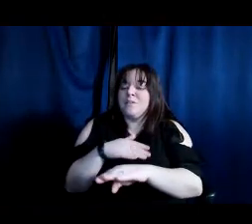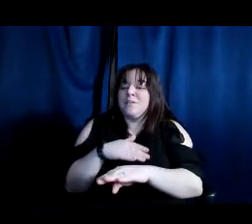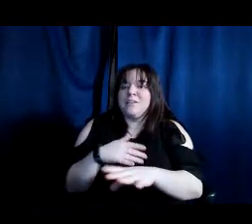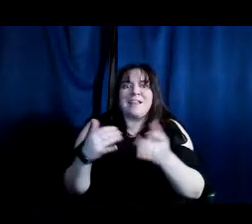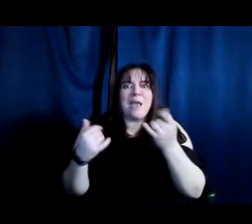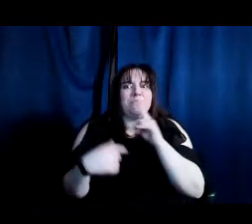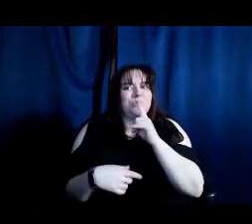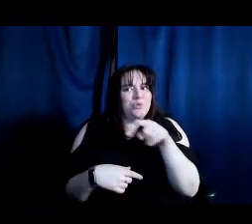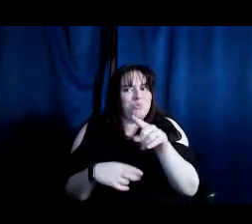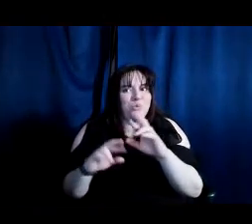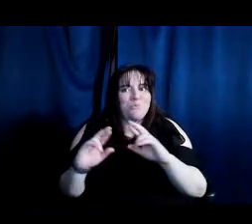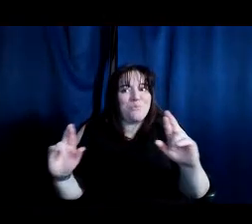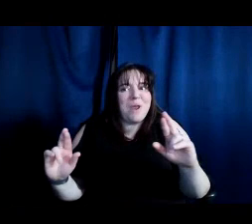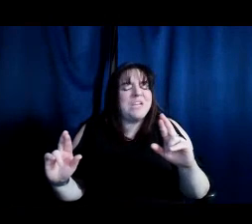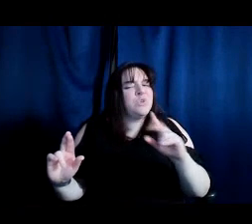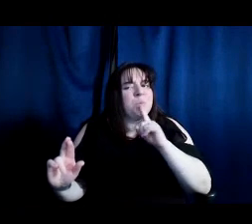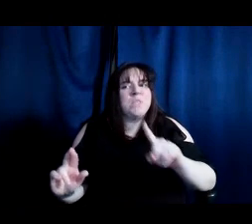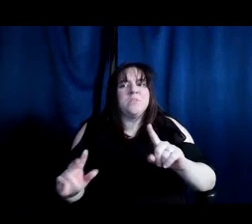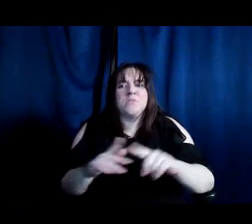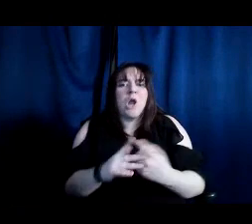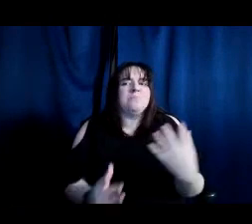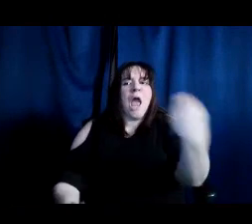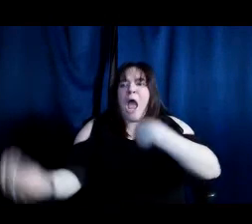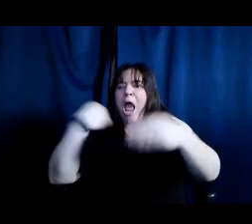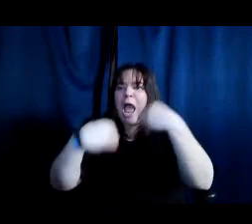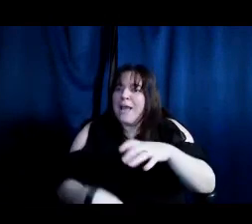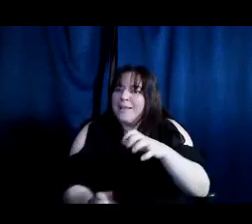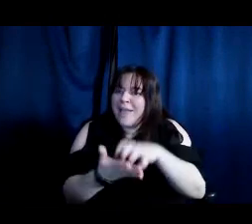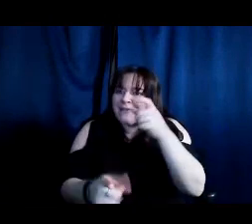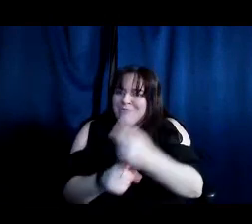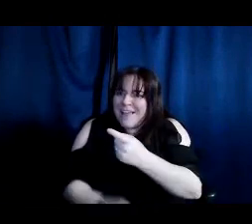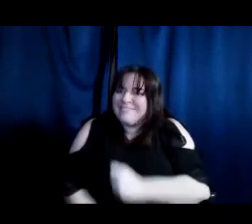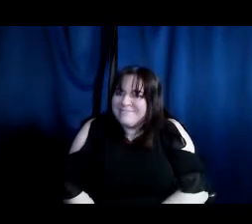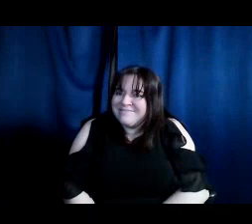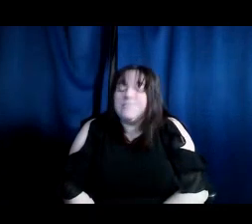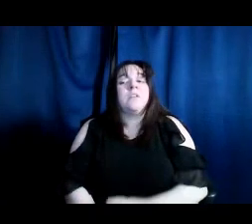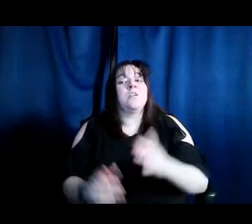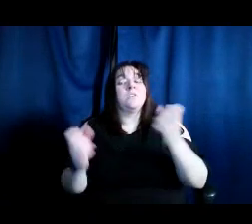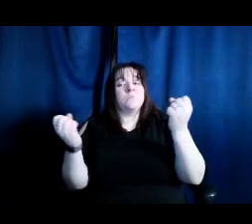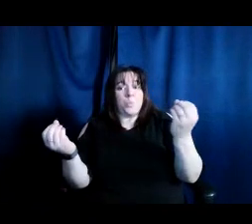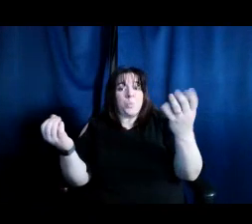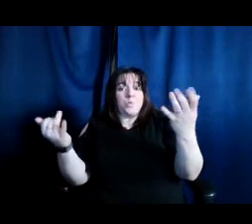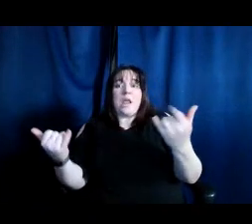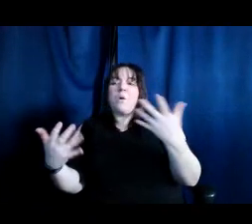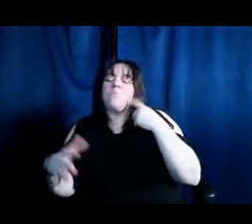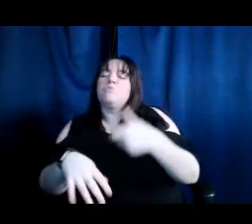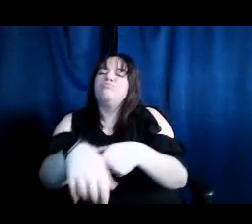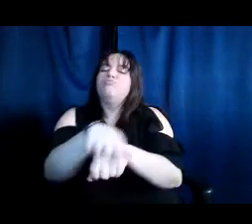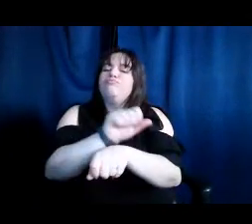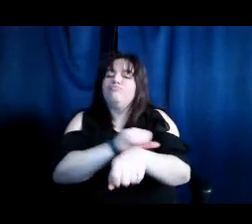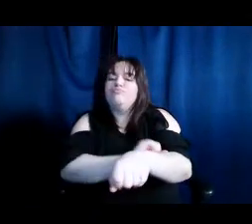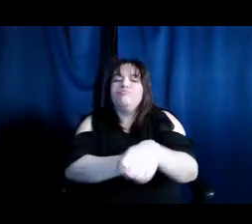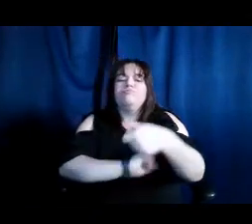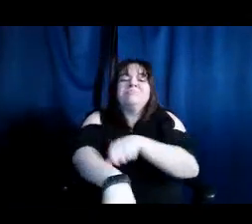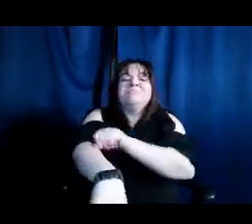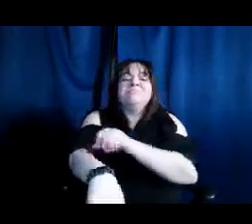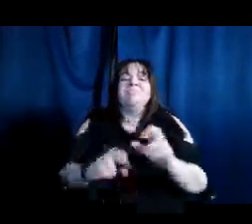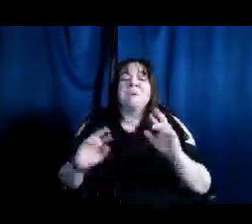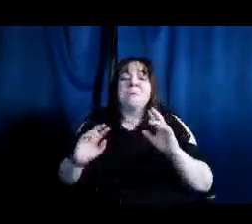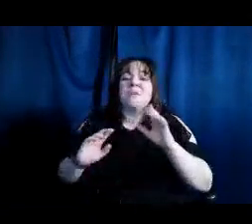some cake, right? Perfect. So let's roll up our sleeves and learn how we bring our best practices to life. For